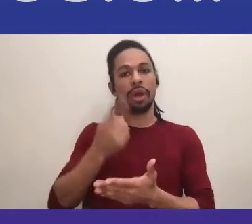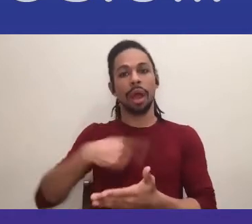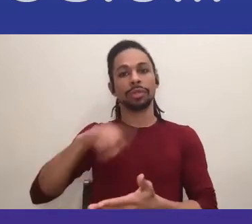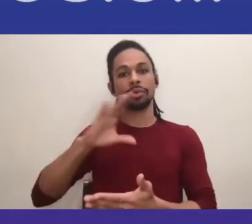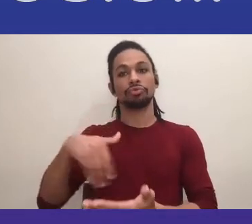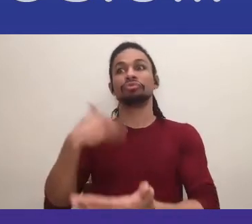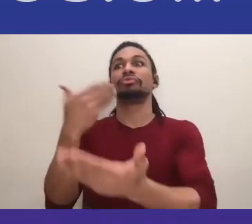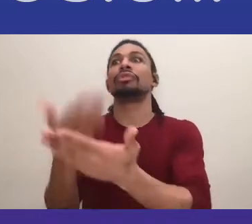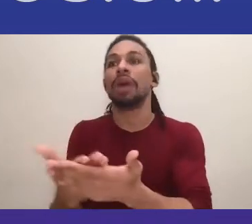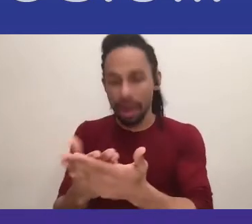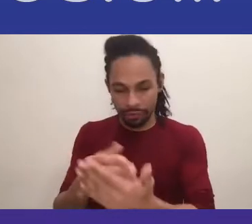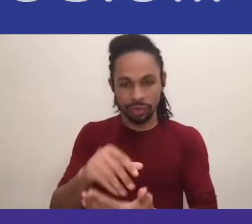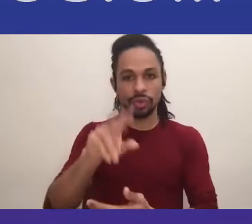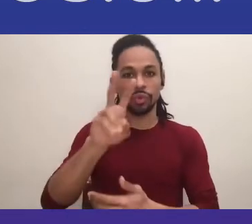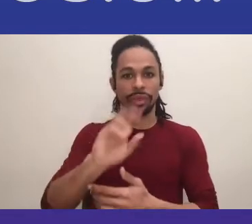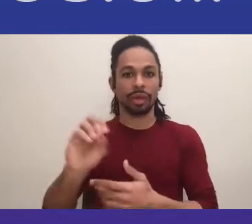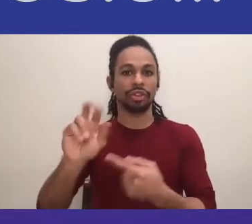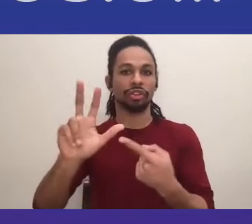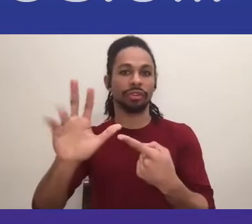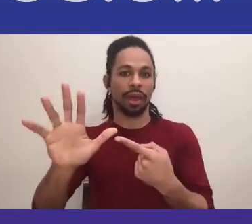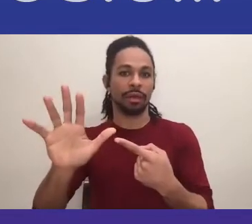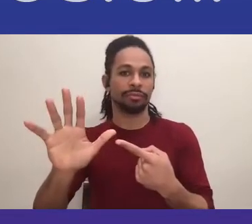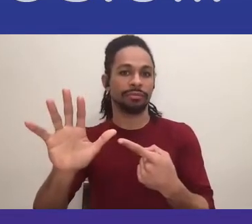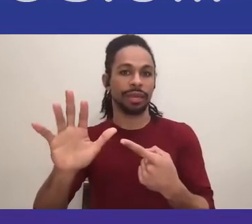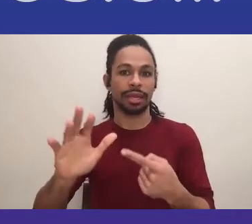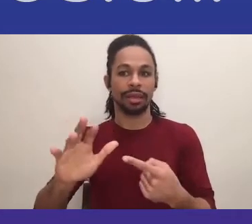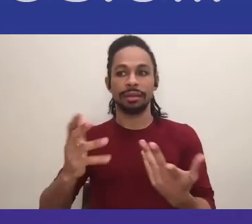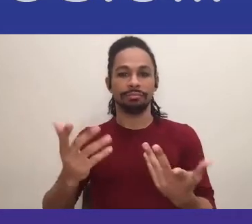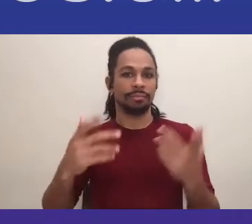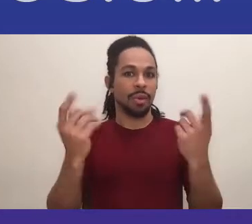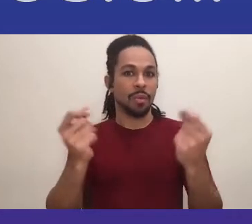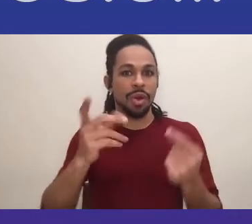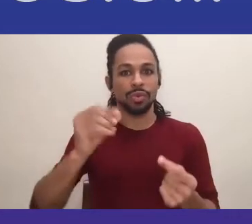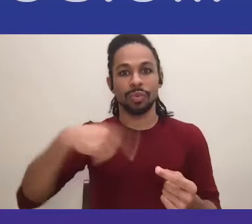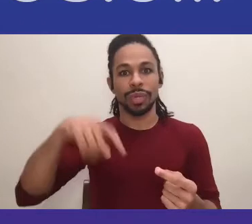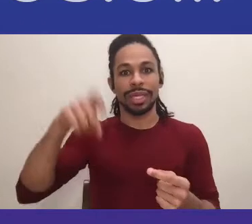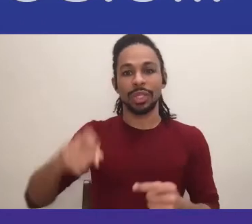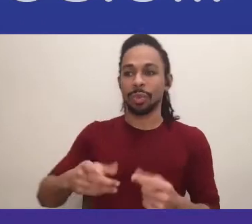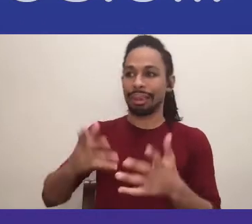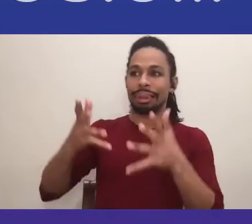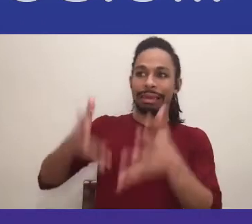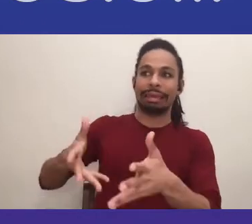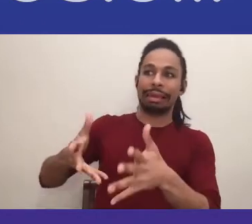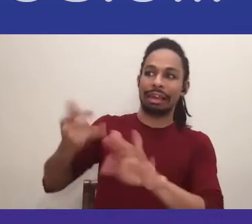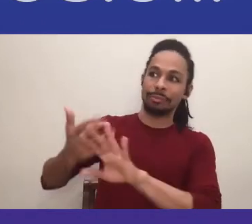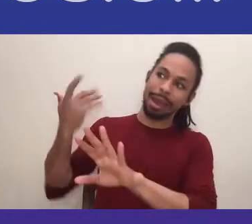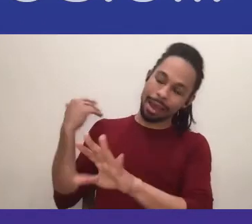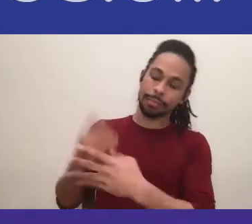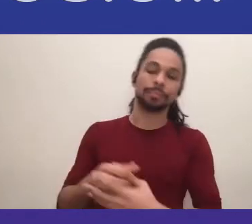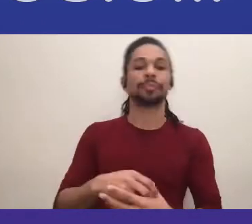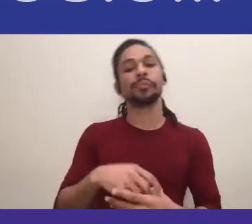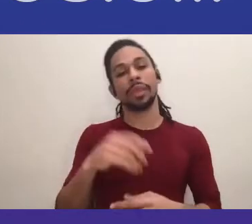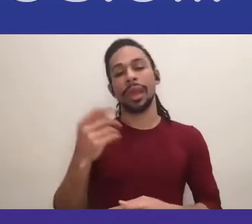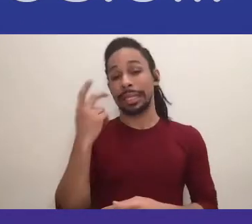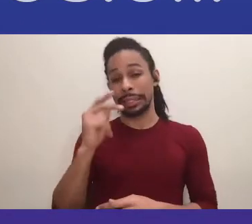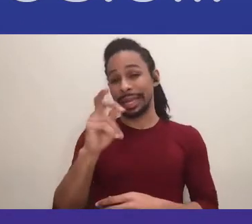we desire? What do we need to leave? And I'm watching hands raising, Kevin, then Linda.